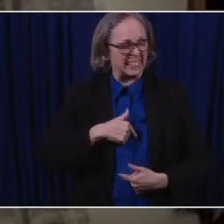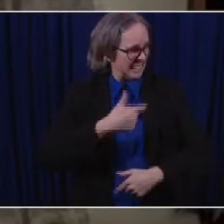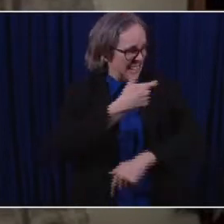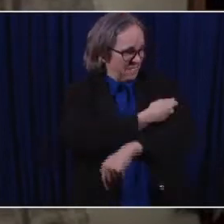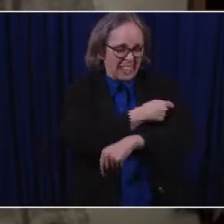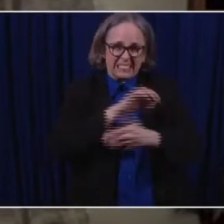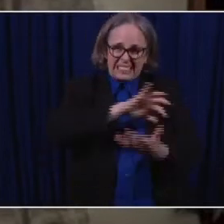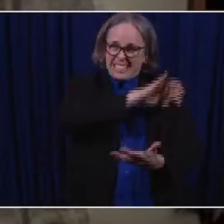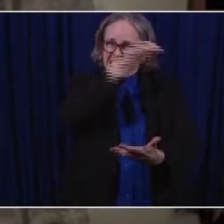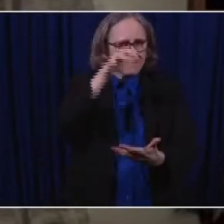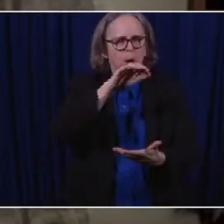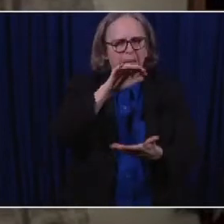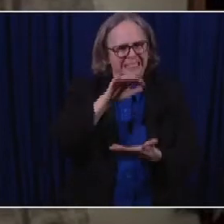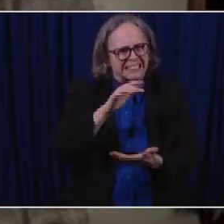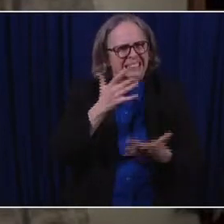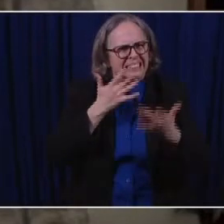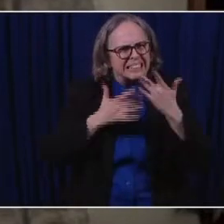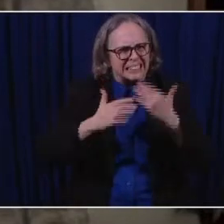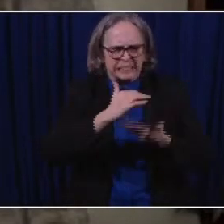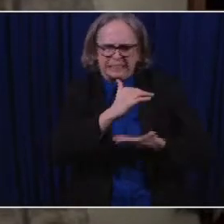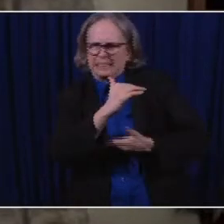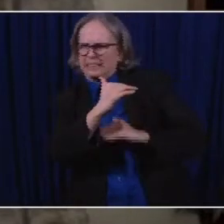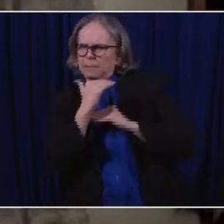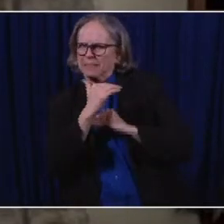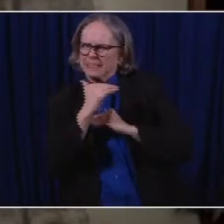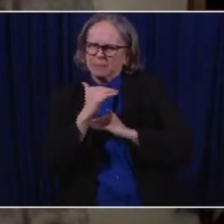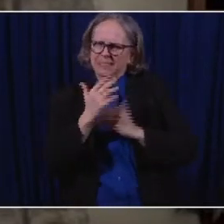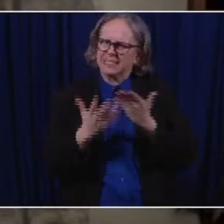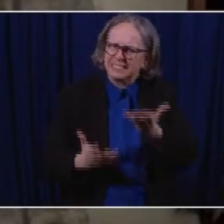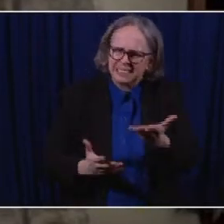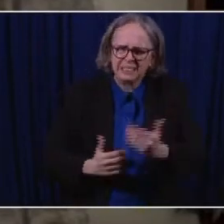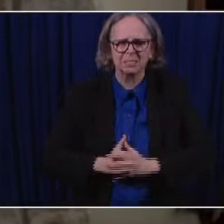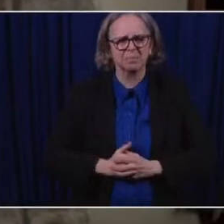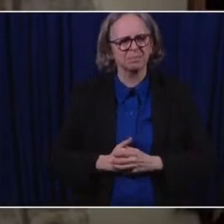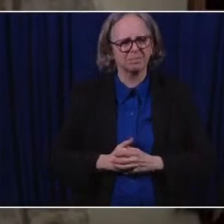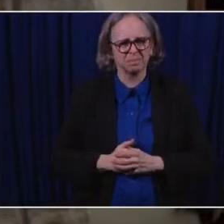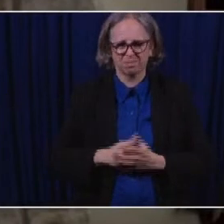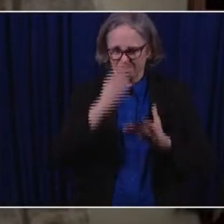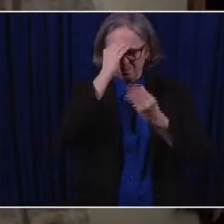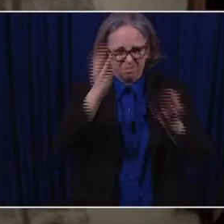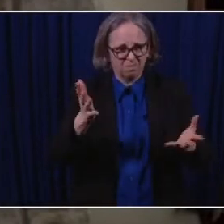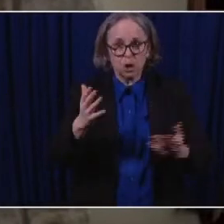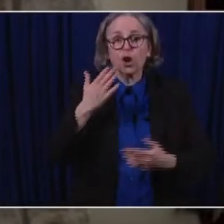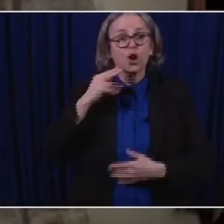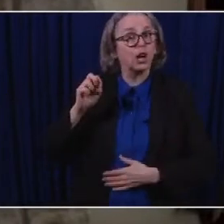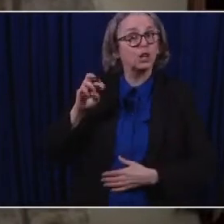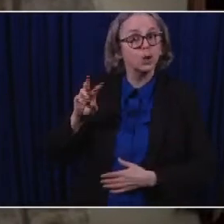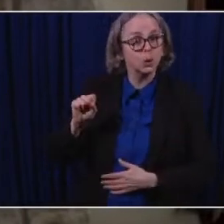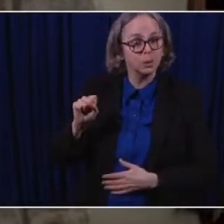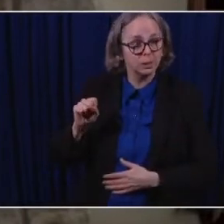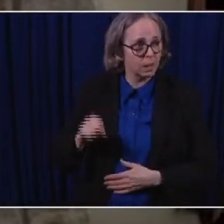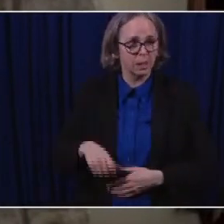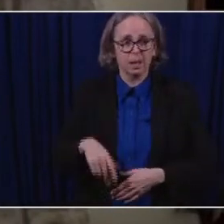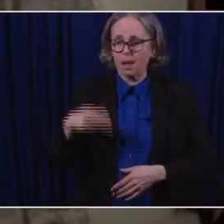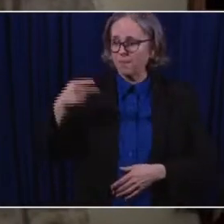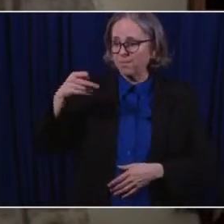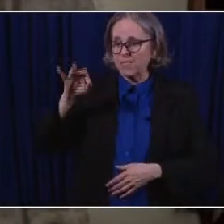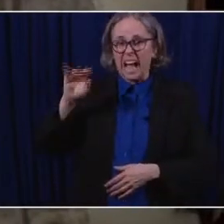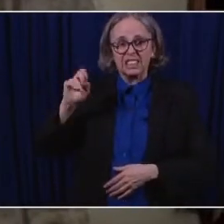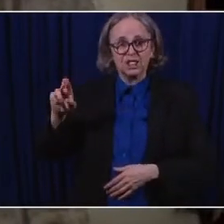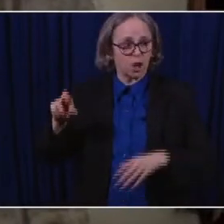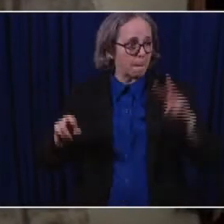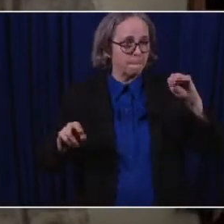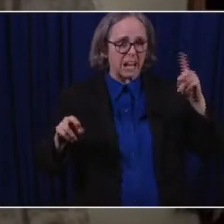I can, as I did today, that those numbers are going to go up according to what the two drug companies told us. And we have